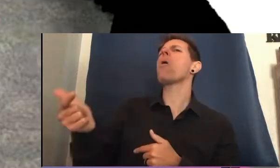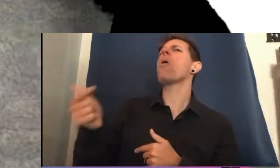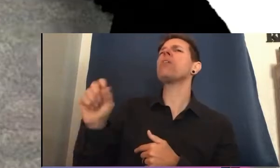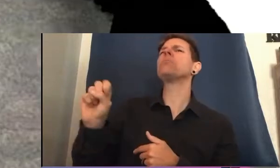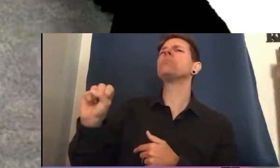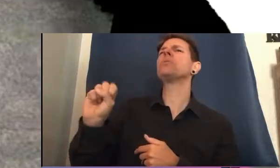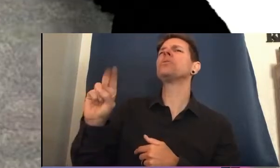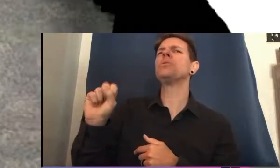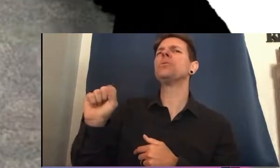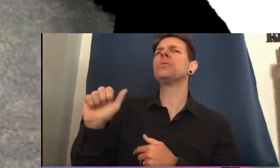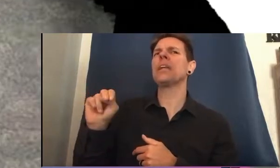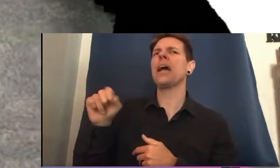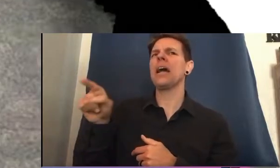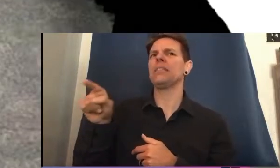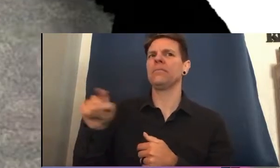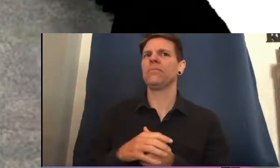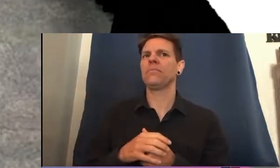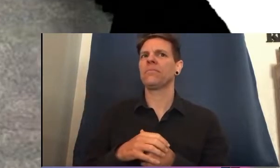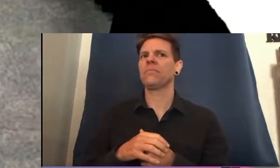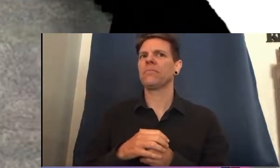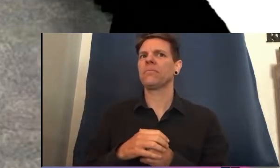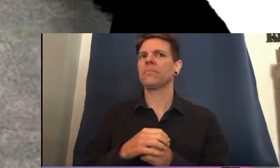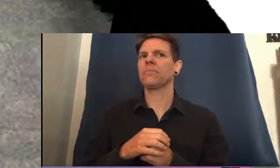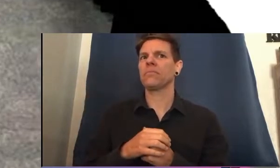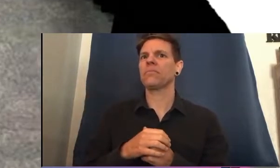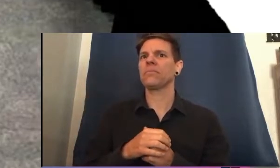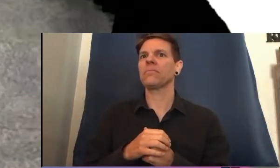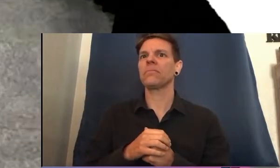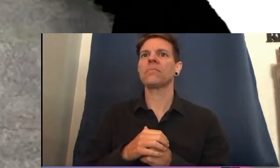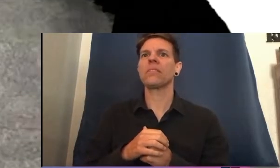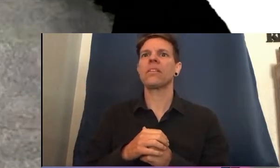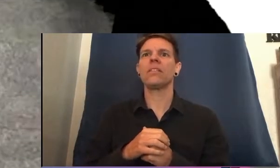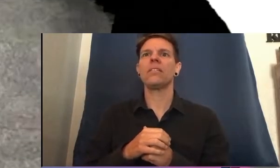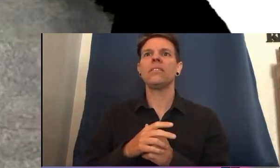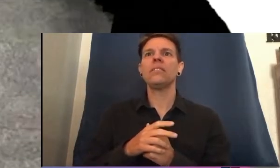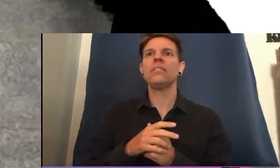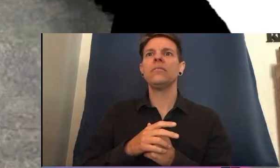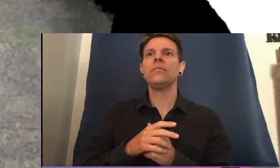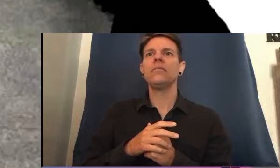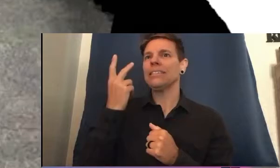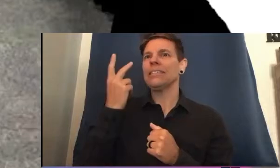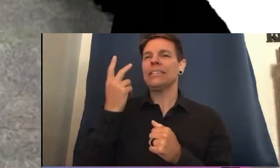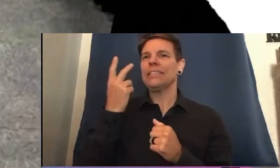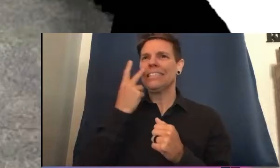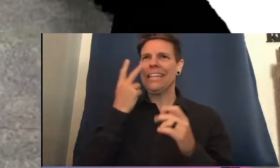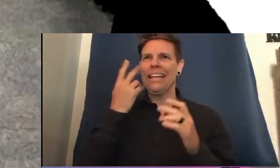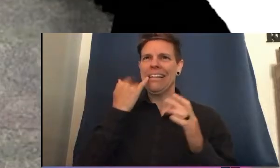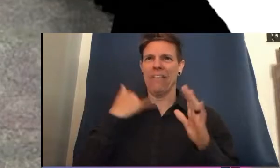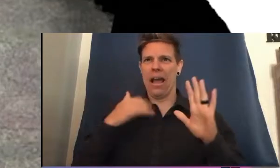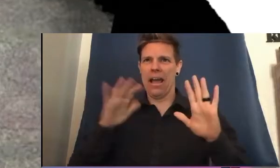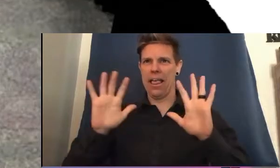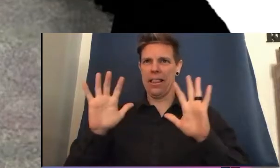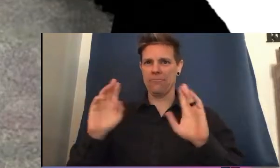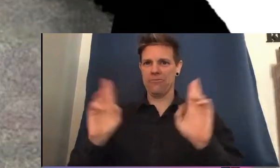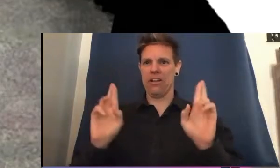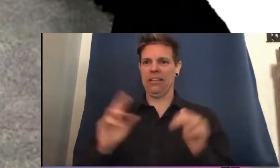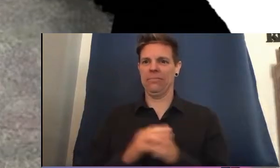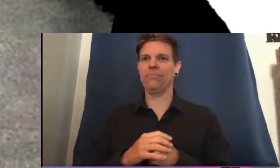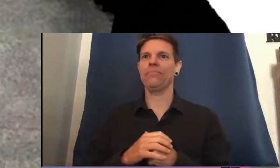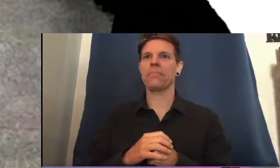See if I'm equally dyslexic on this one. You're doing Okay. well. This is a proclamation of, this one's